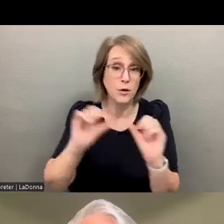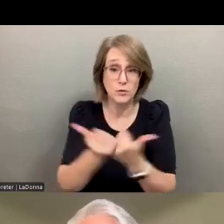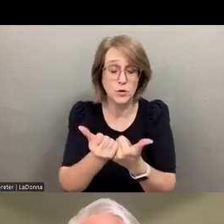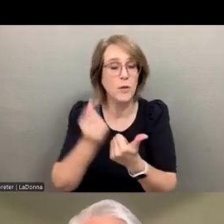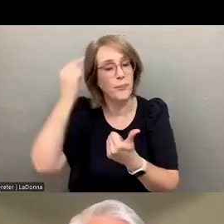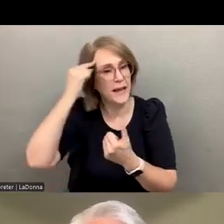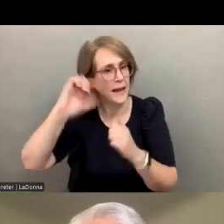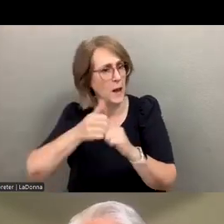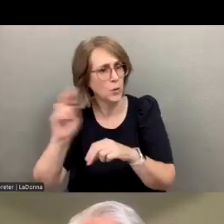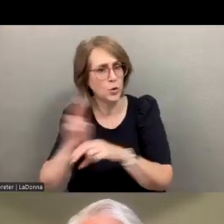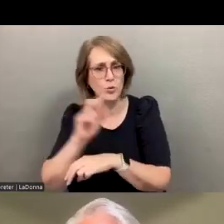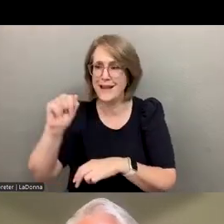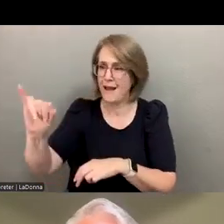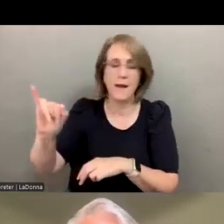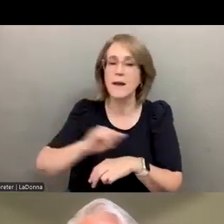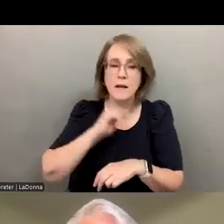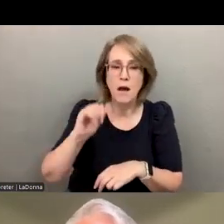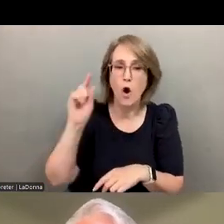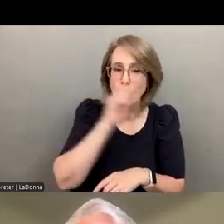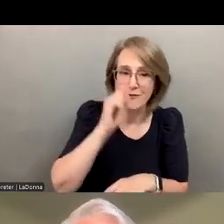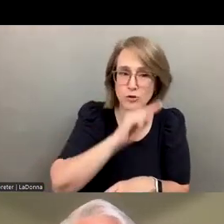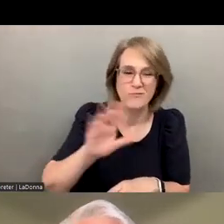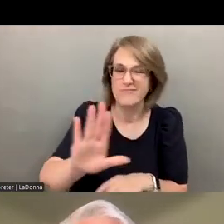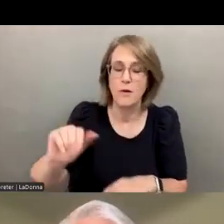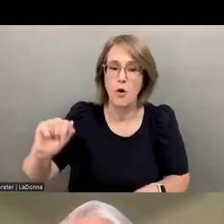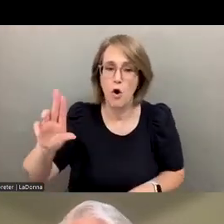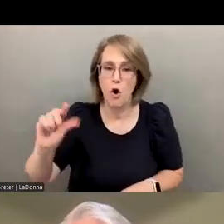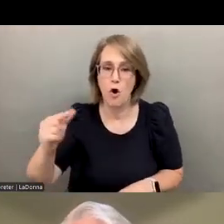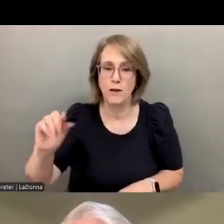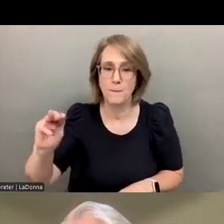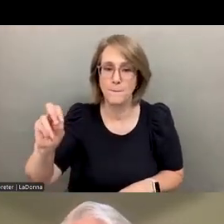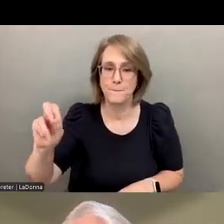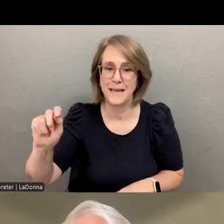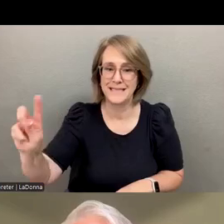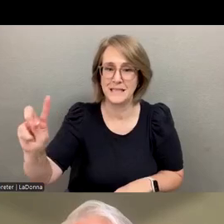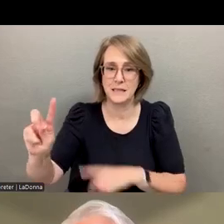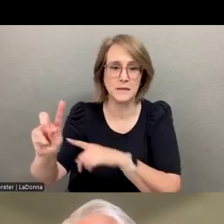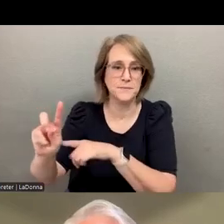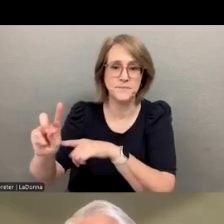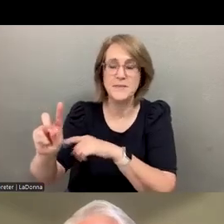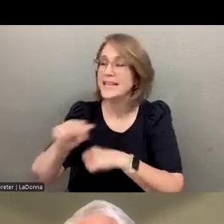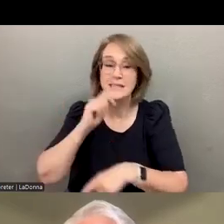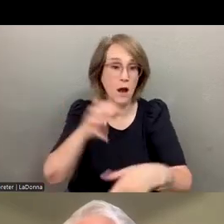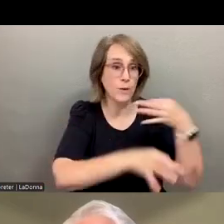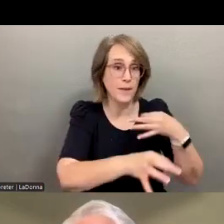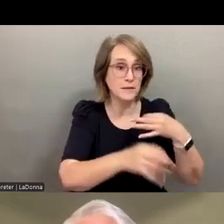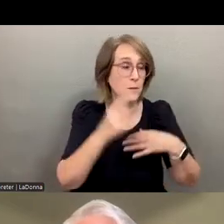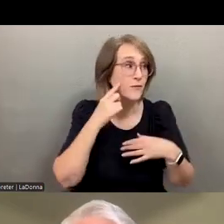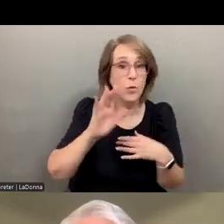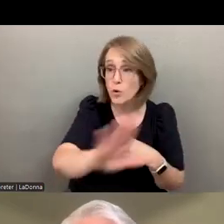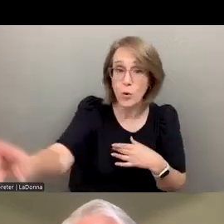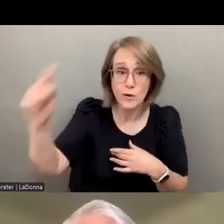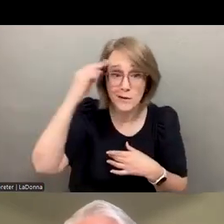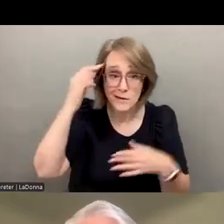should be using the term augmented intelligence more accurately because these are not replacements for clinical judgment.